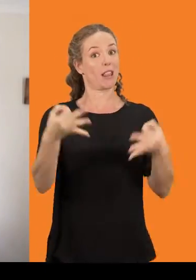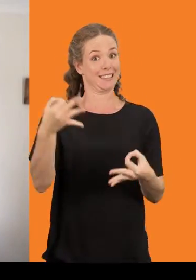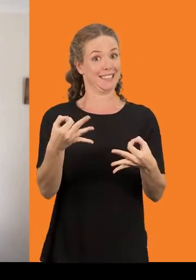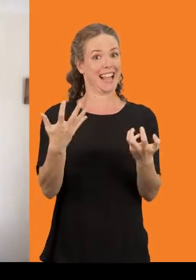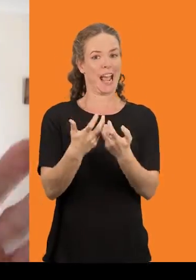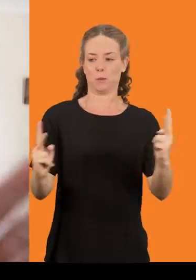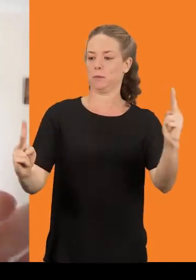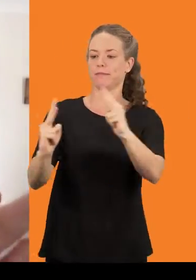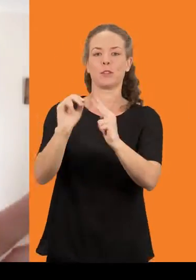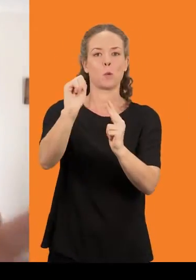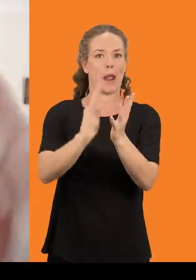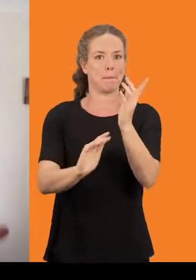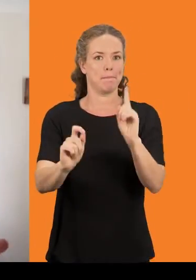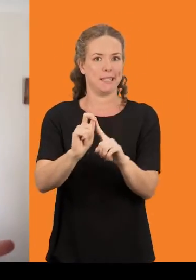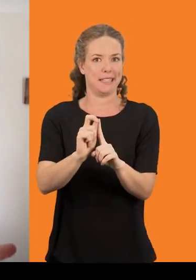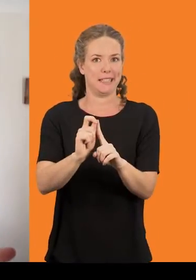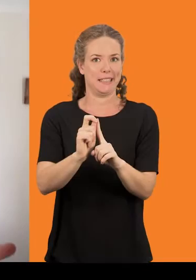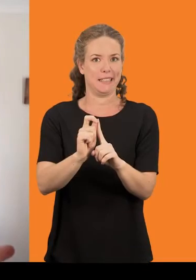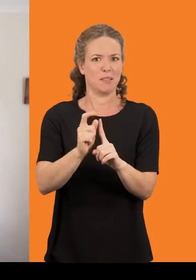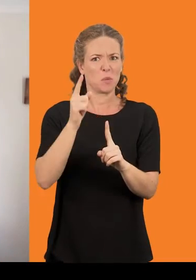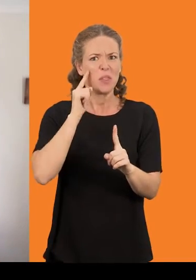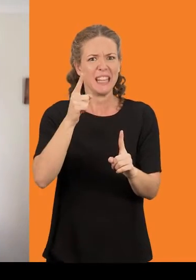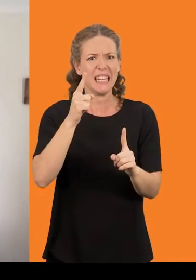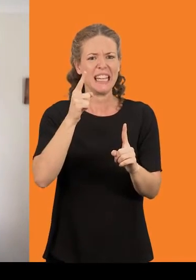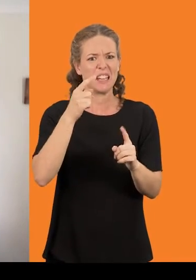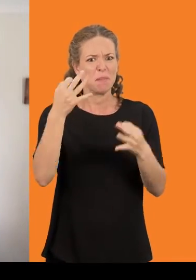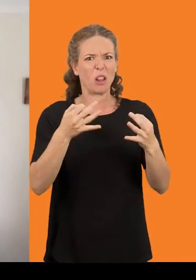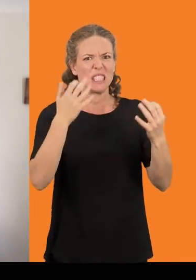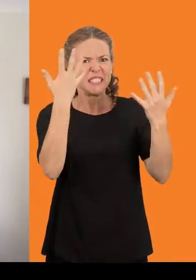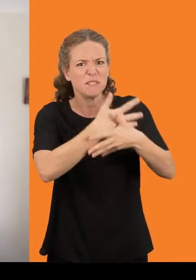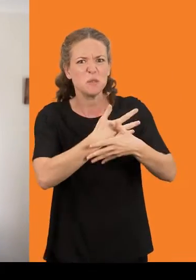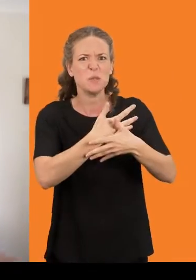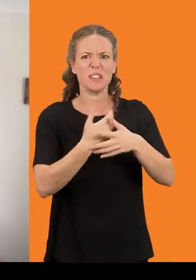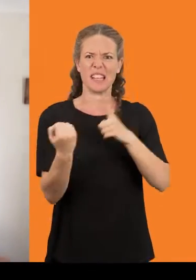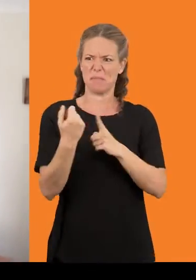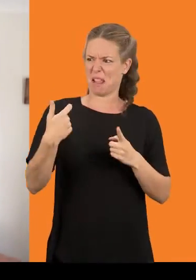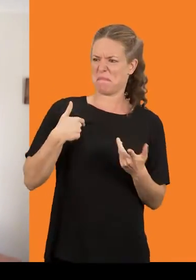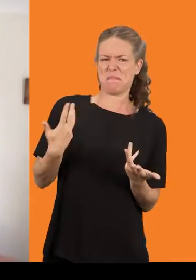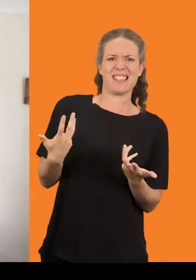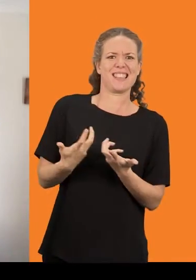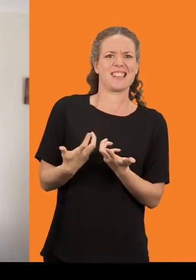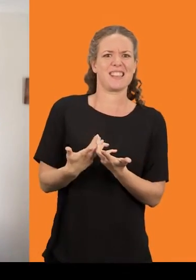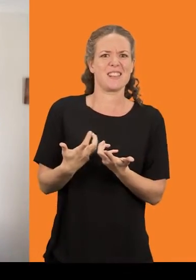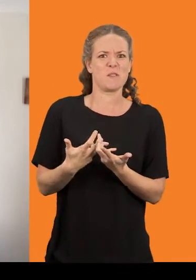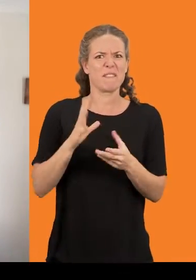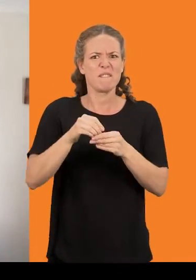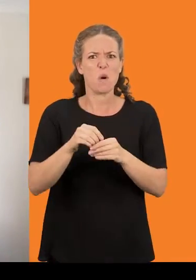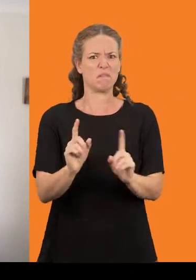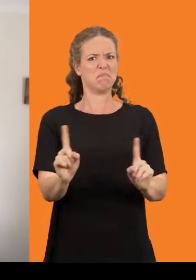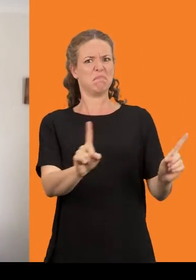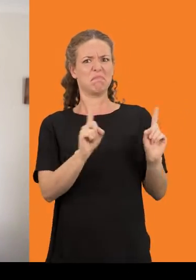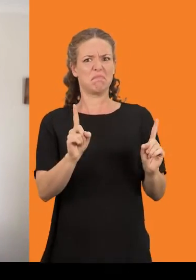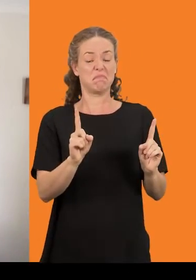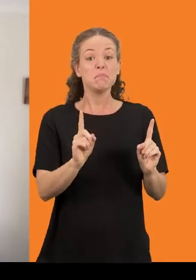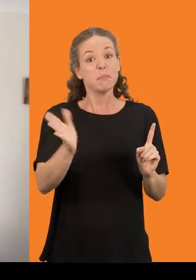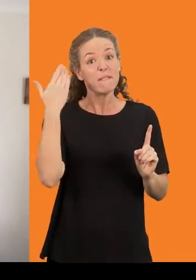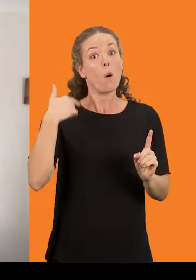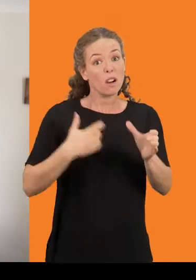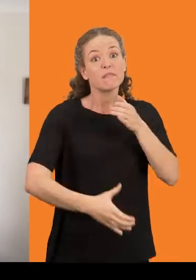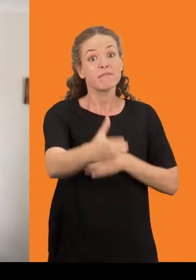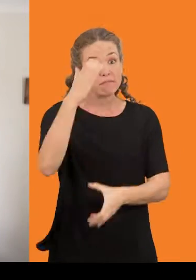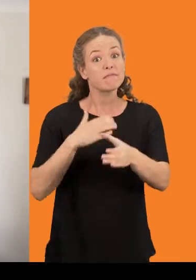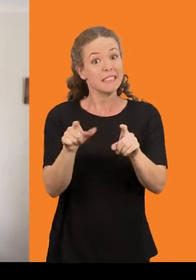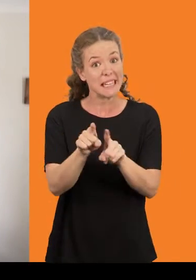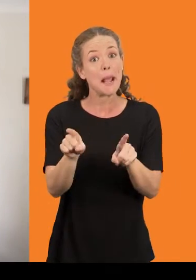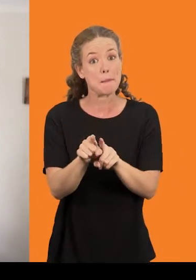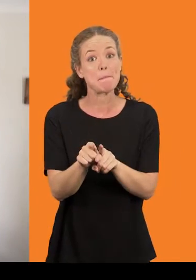with your MP. And I know what you're thinking, but I find politics confusing. How does it affect me? And how can I get involved? And to be honest with you, I felt the same for quite a while.